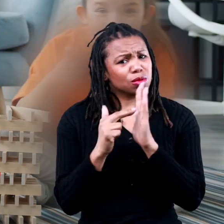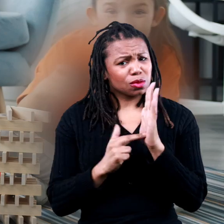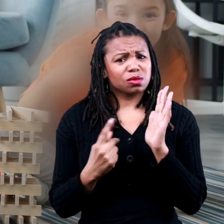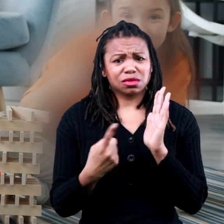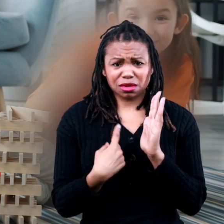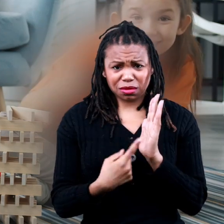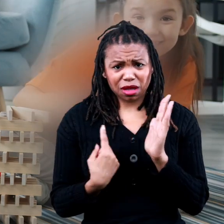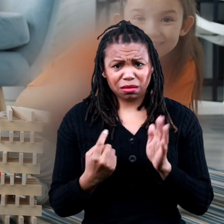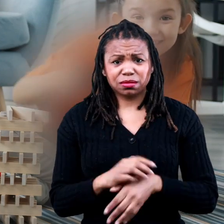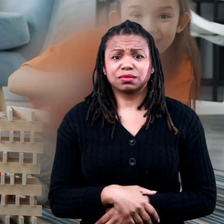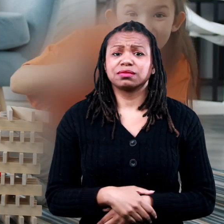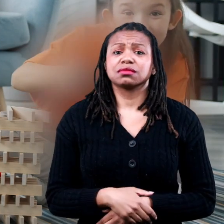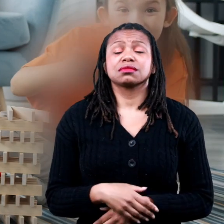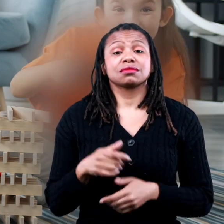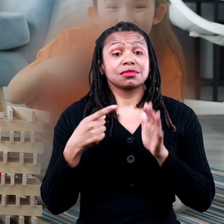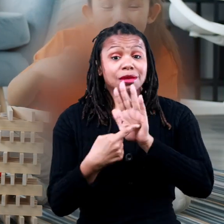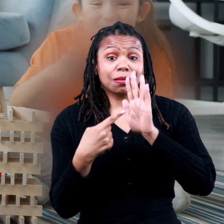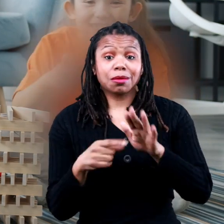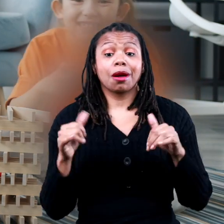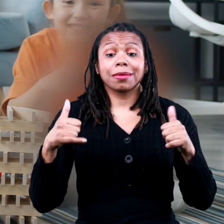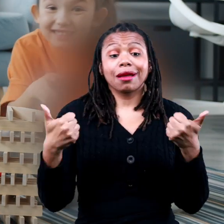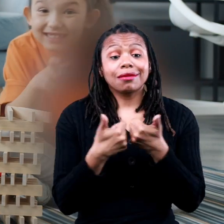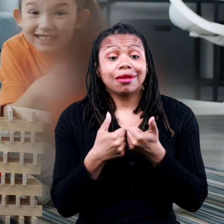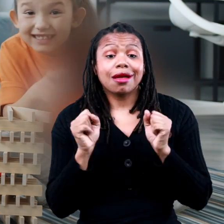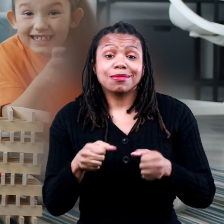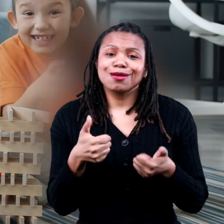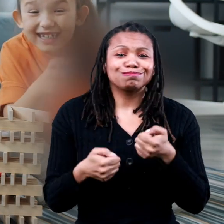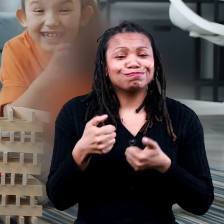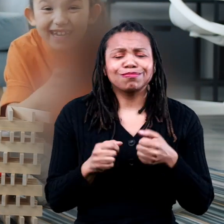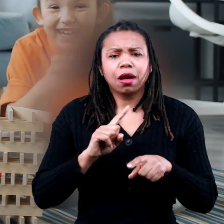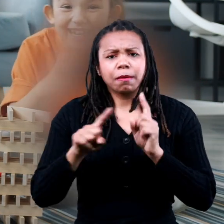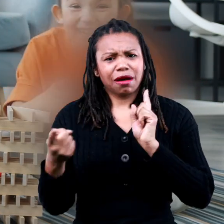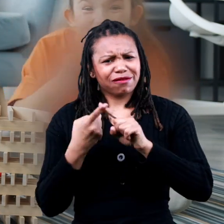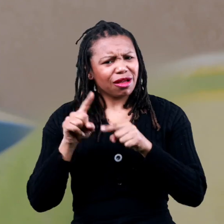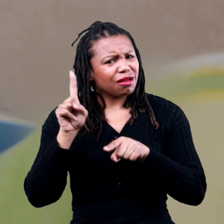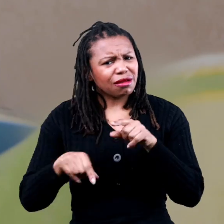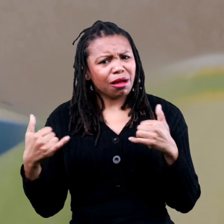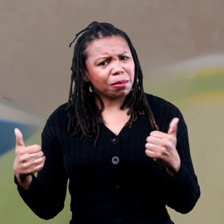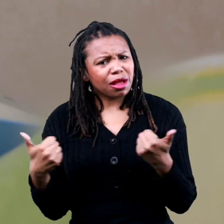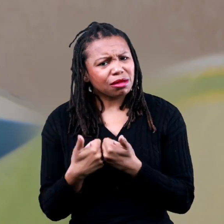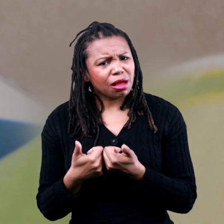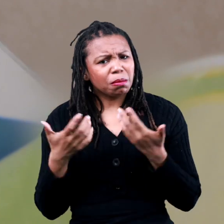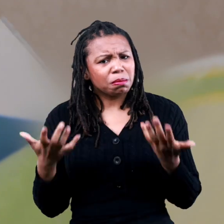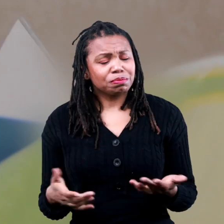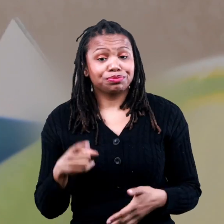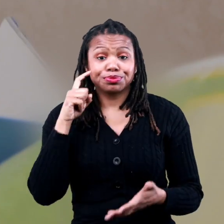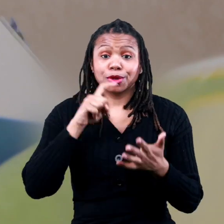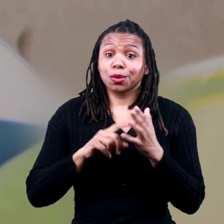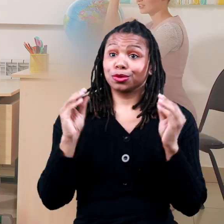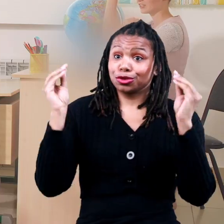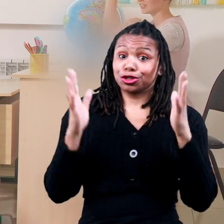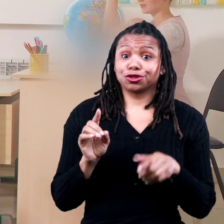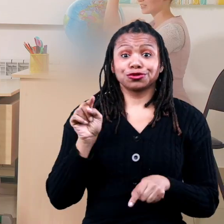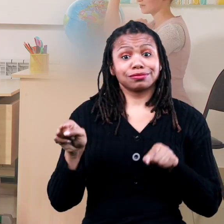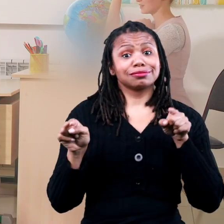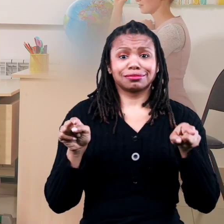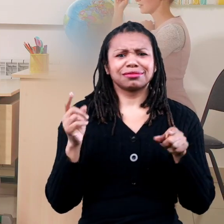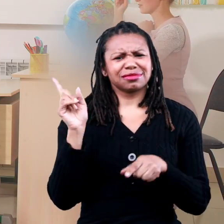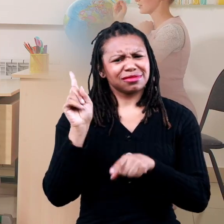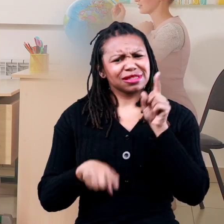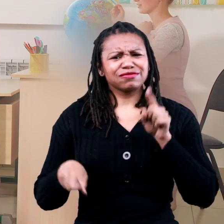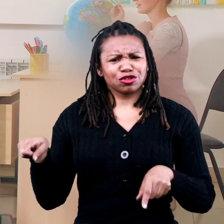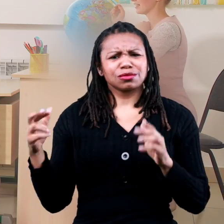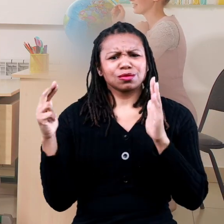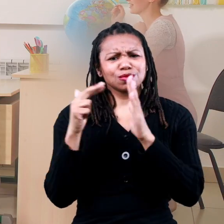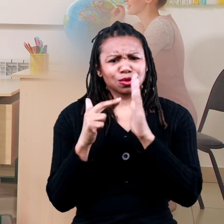to or where you live. You might have permission to play video games while your friend does not. You might notice that